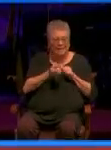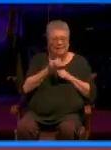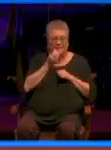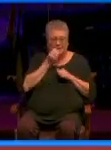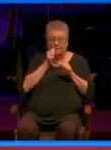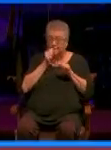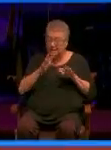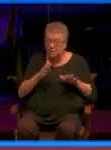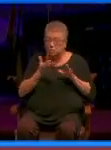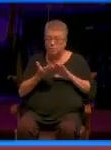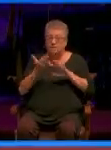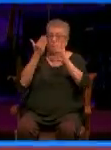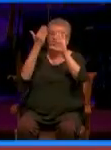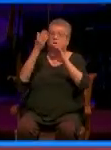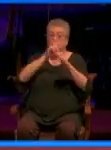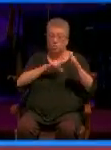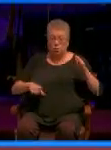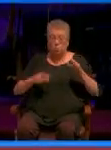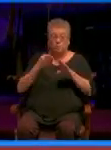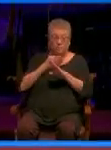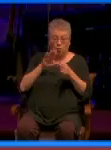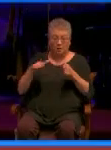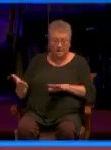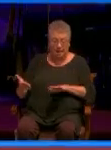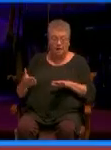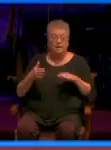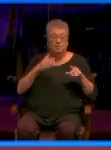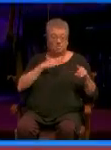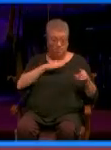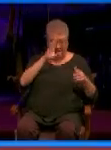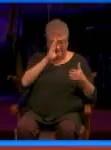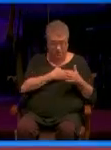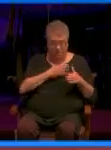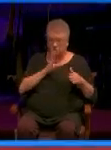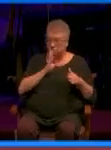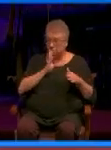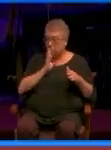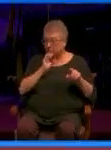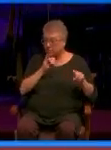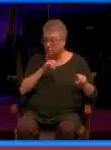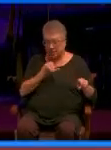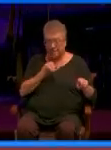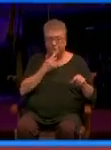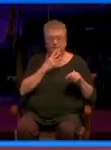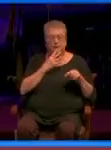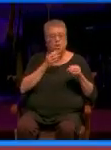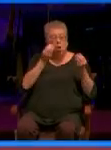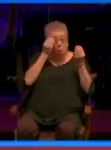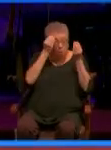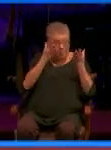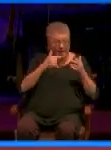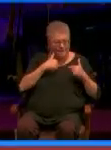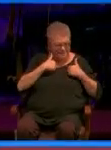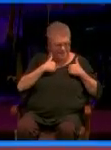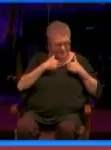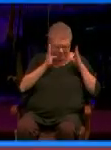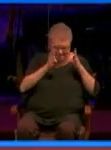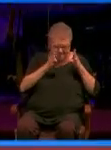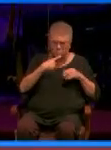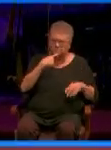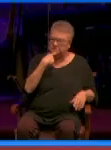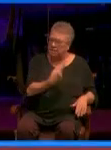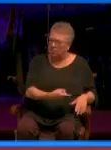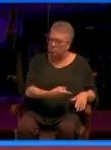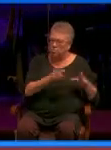bless you before the Lord before I die. Now therefore, my son, she's speaking now to Jacob, obey my voice as I command you. Now this is